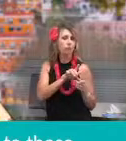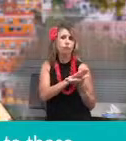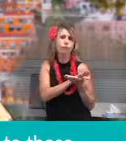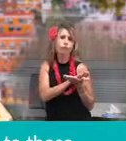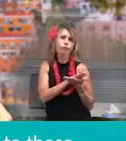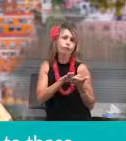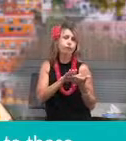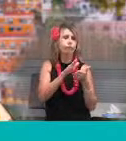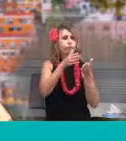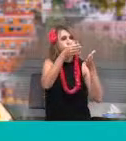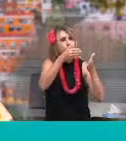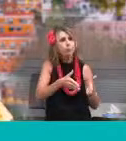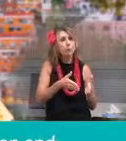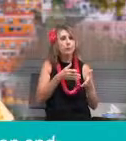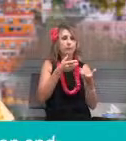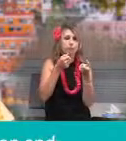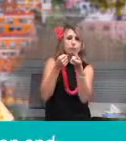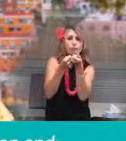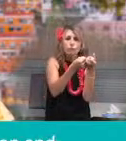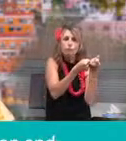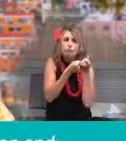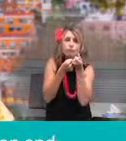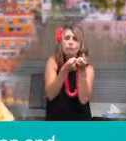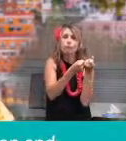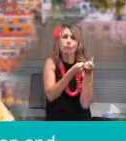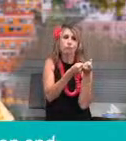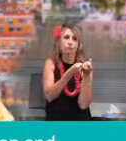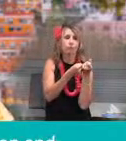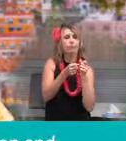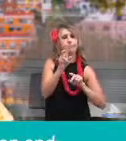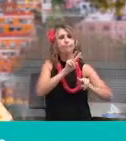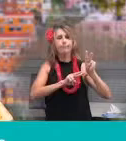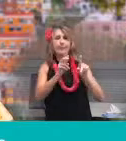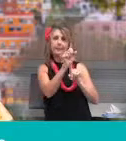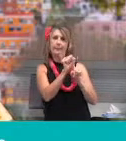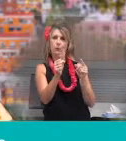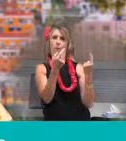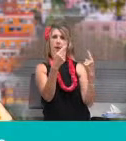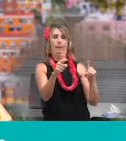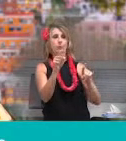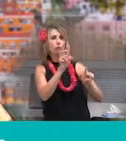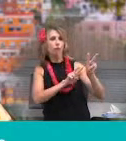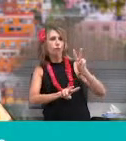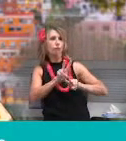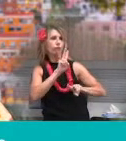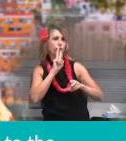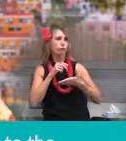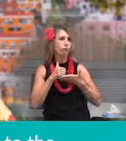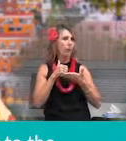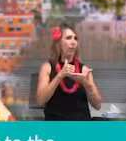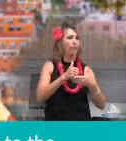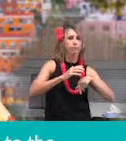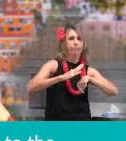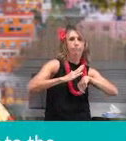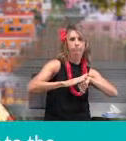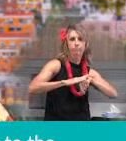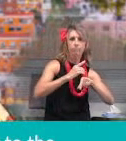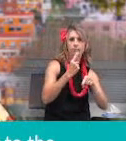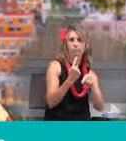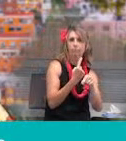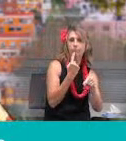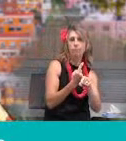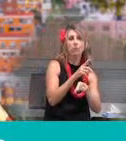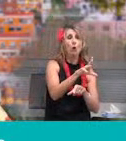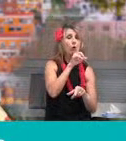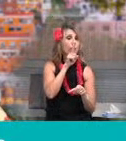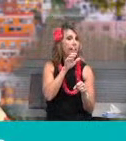knows when to offer support to those in need. She appropriately reads a situation and is able to offer good advice. Her dedication and commitment